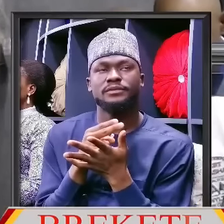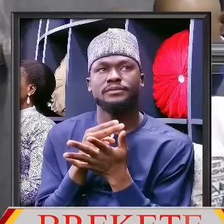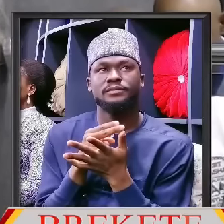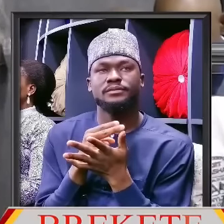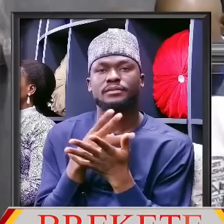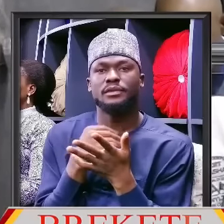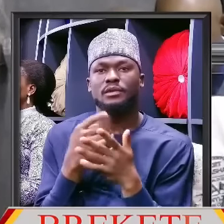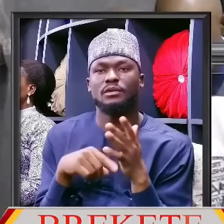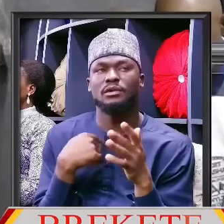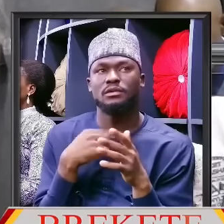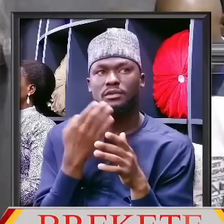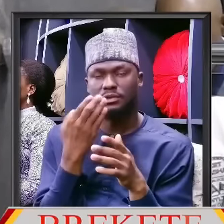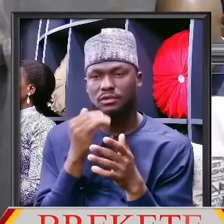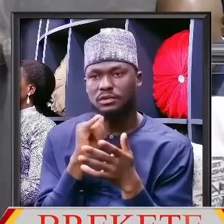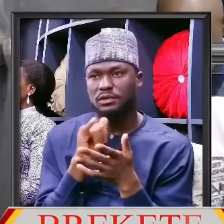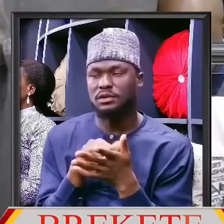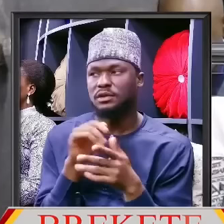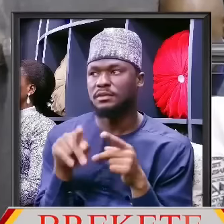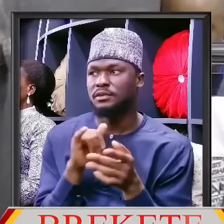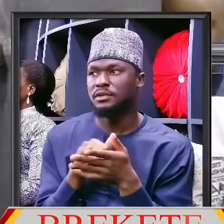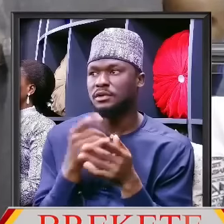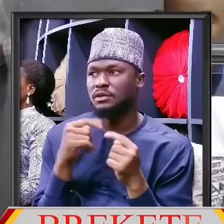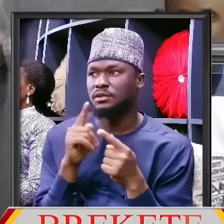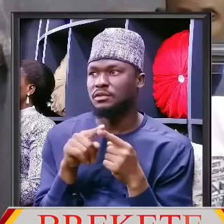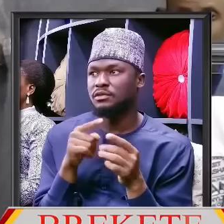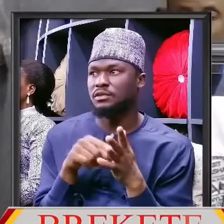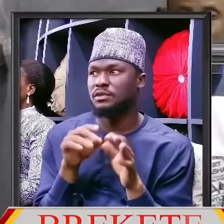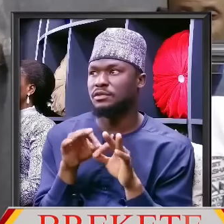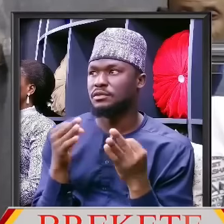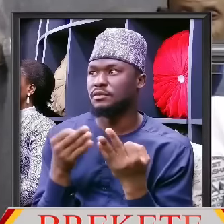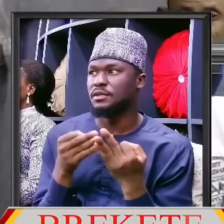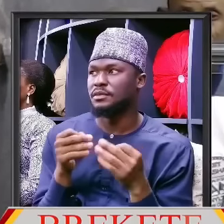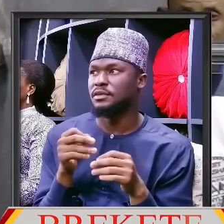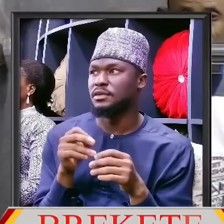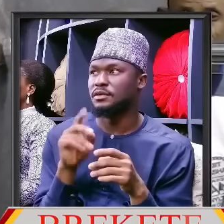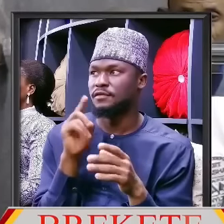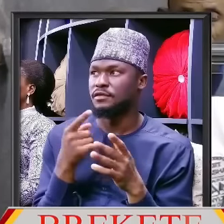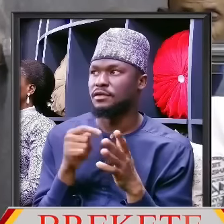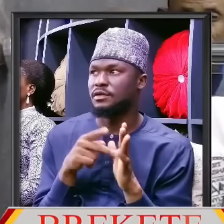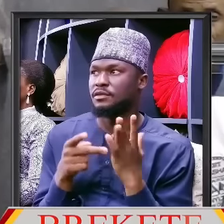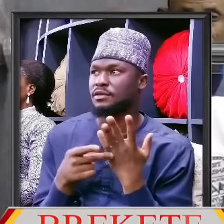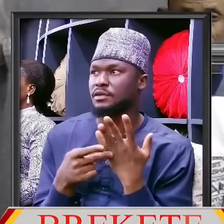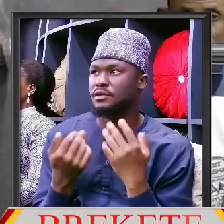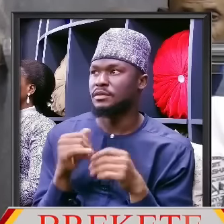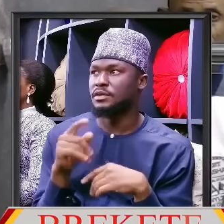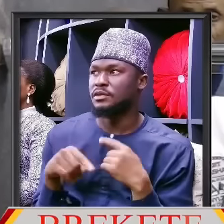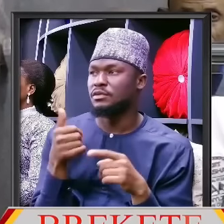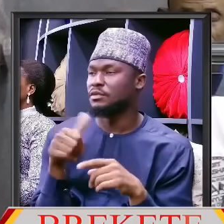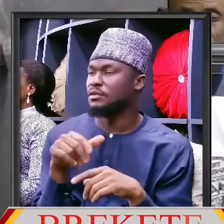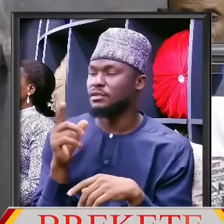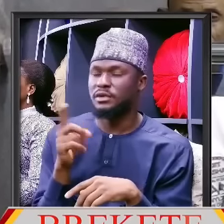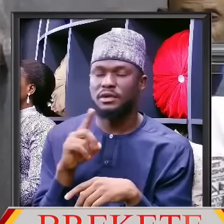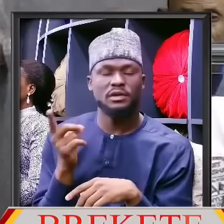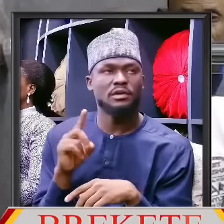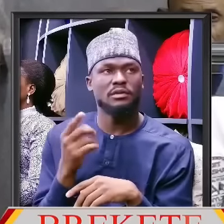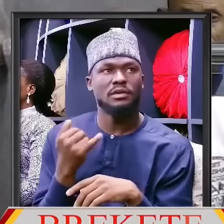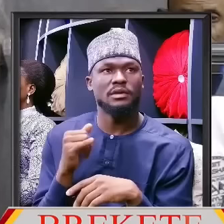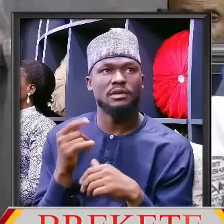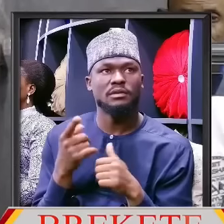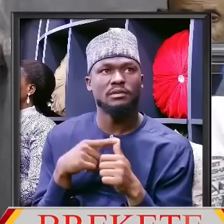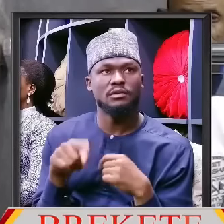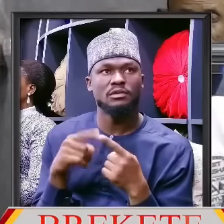notice, we say, those people who come back at the family there, the program there, they don't go everywhere. They first